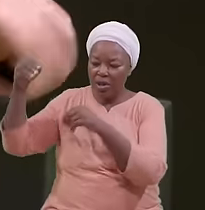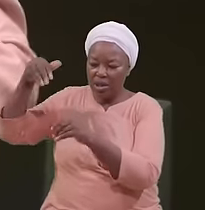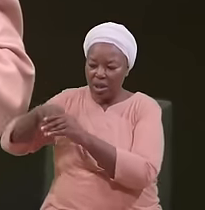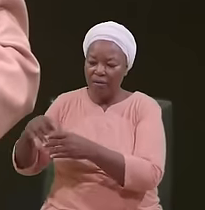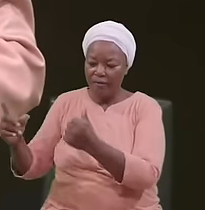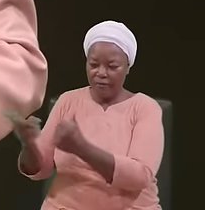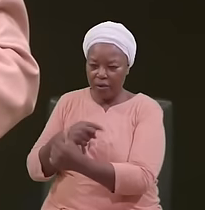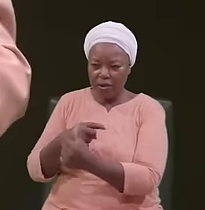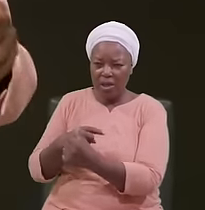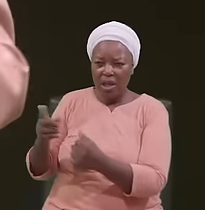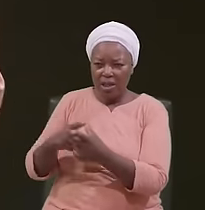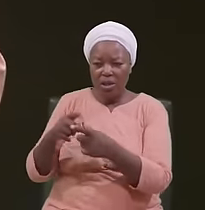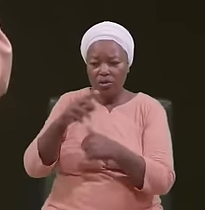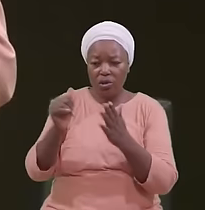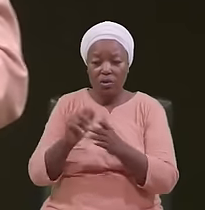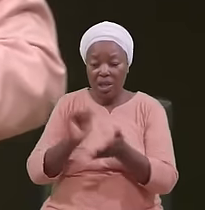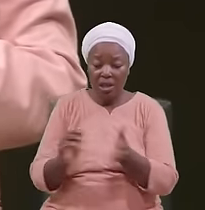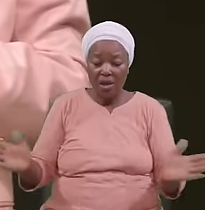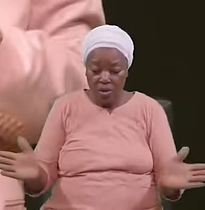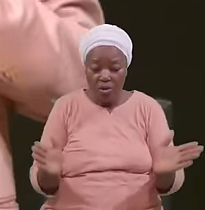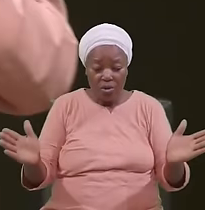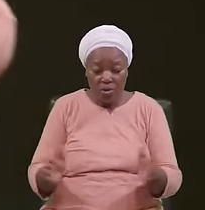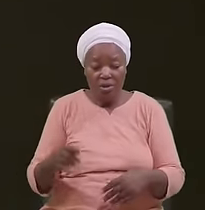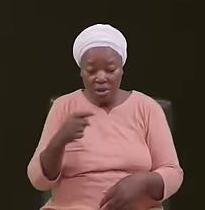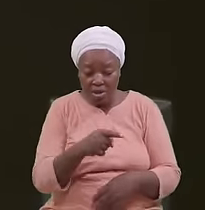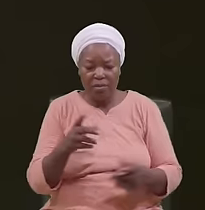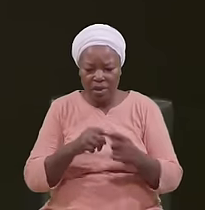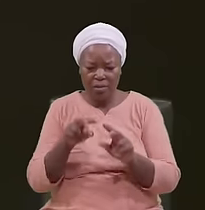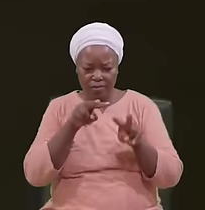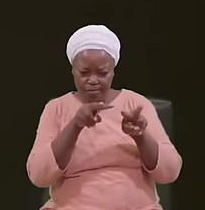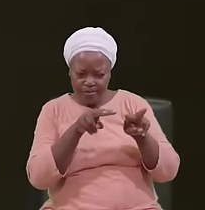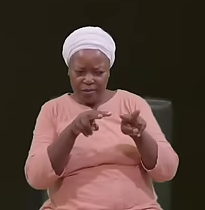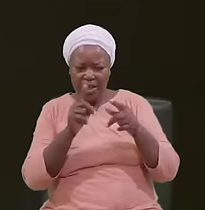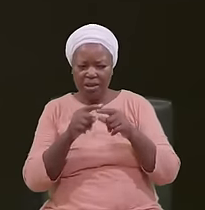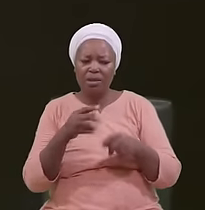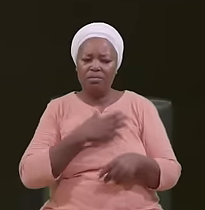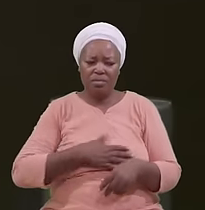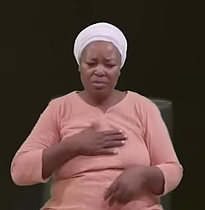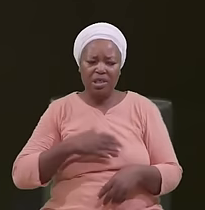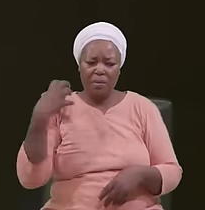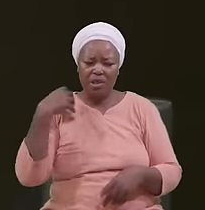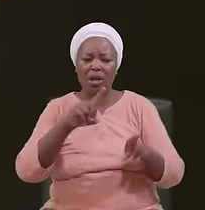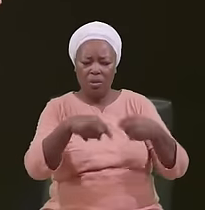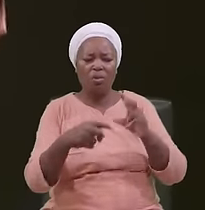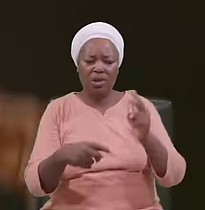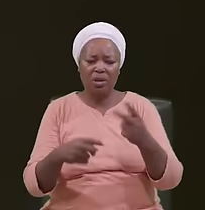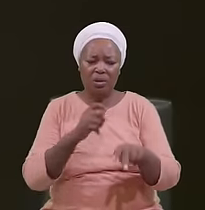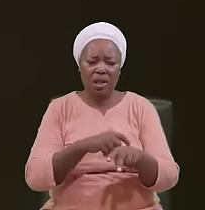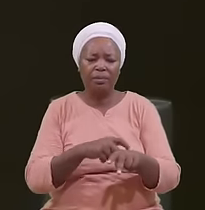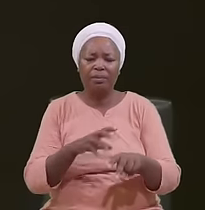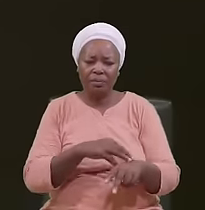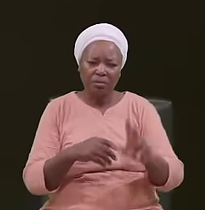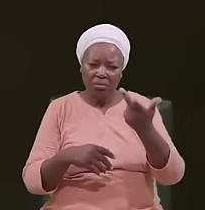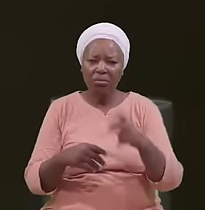those people that encouraged him, they are watching. They said, sir, go the second time, the third time. By the time